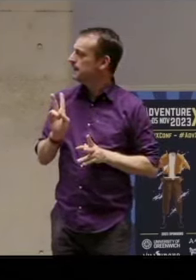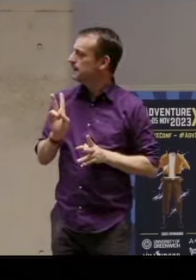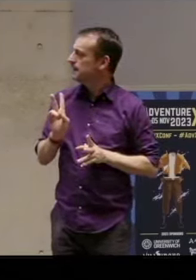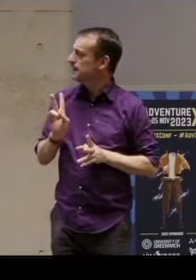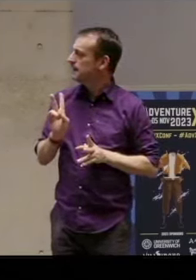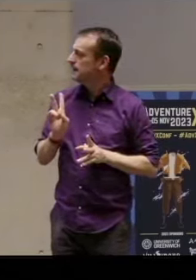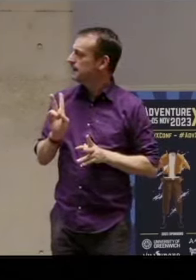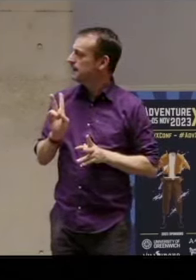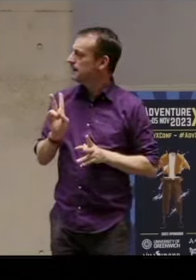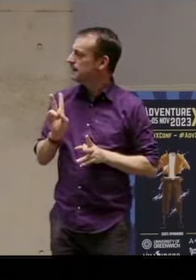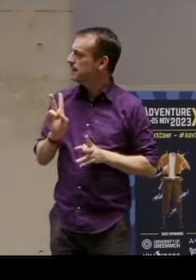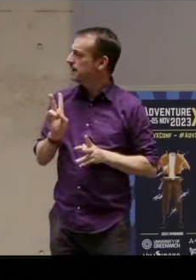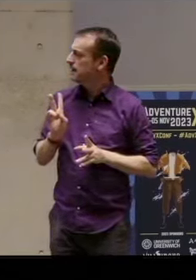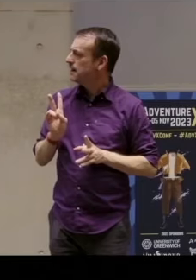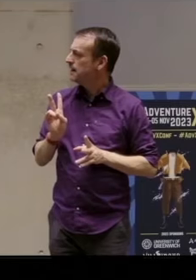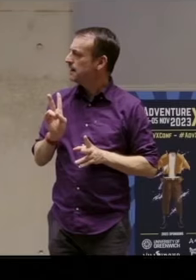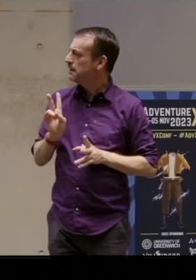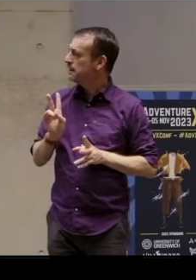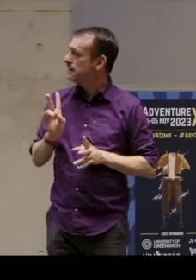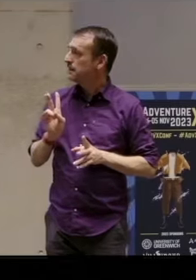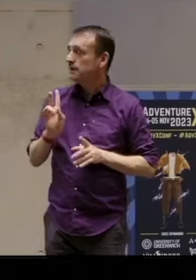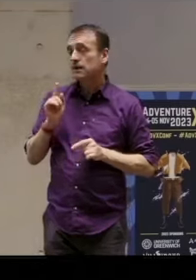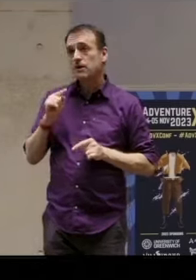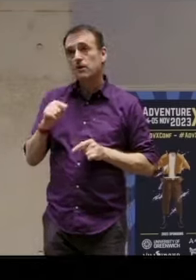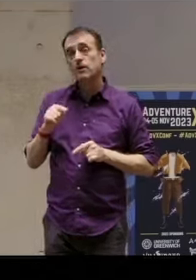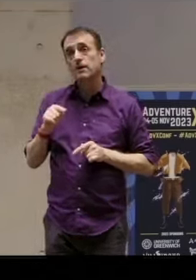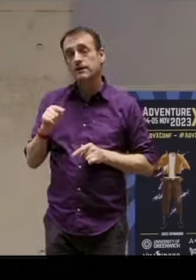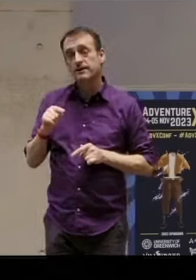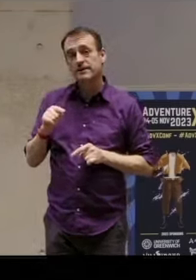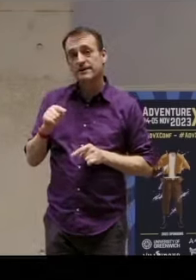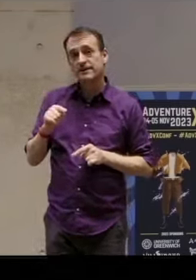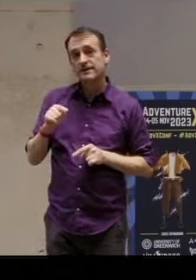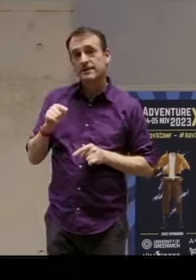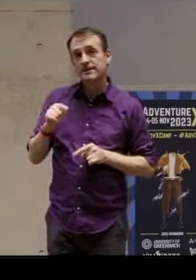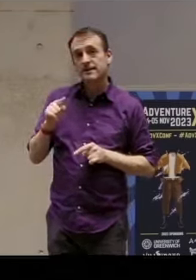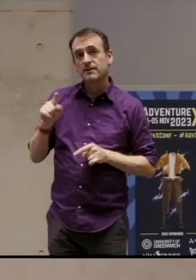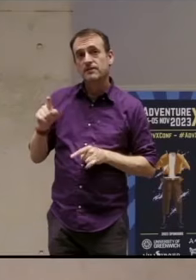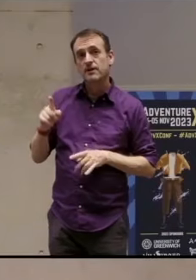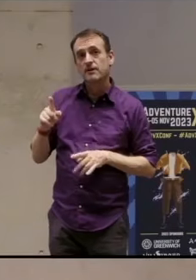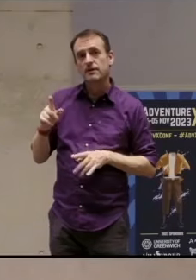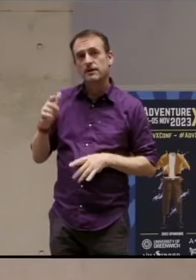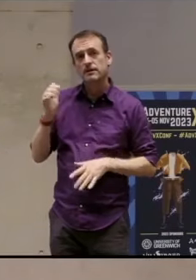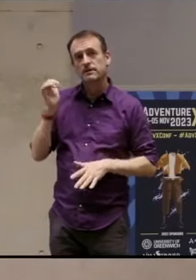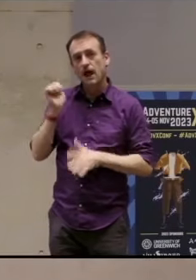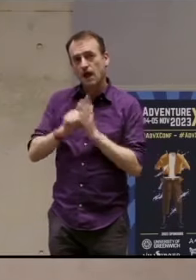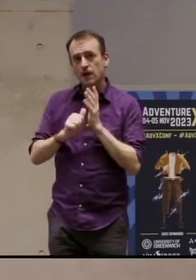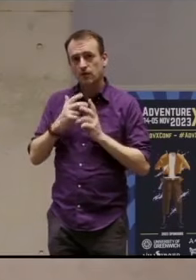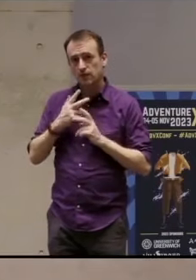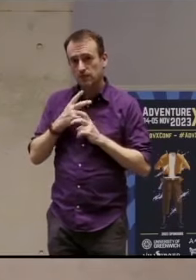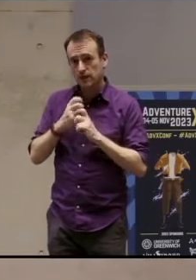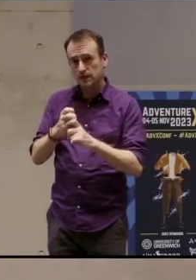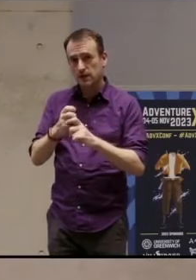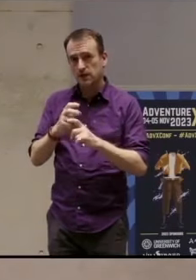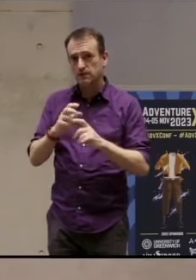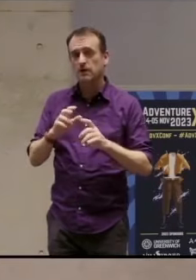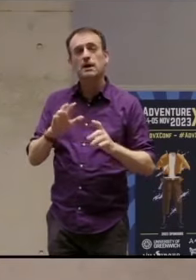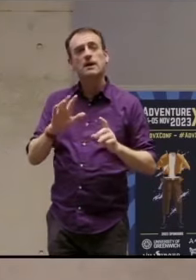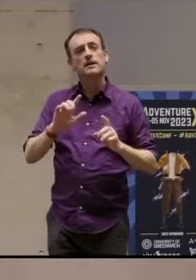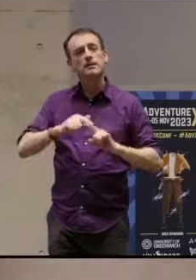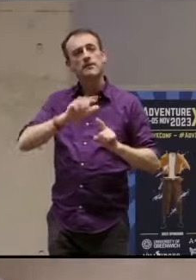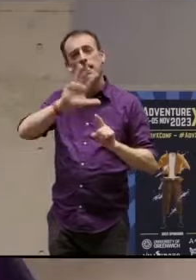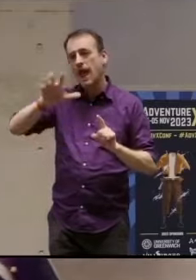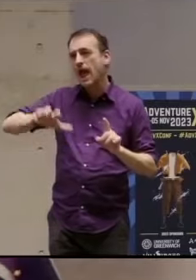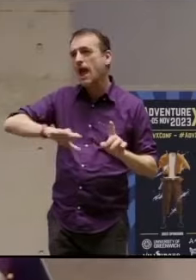extended search for adventure games from the region we were aiming for. Especially looking for a